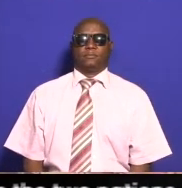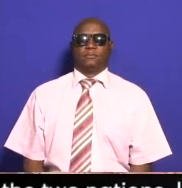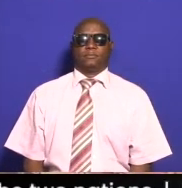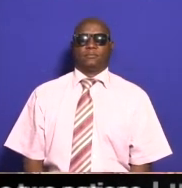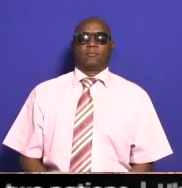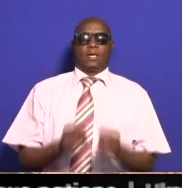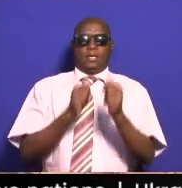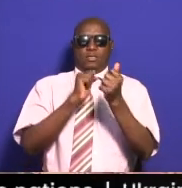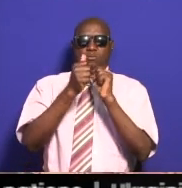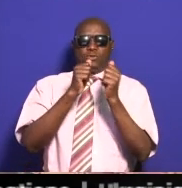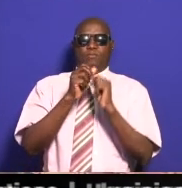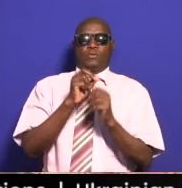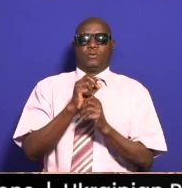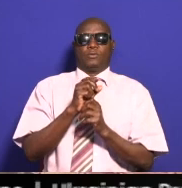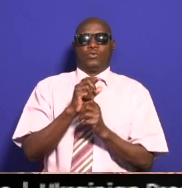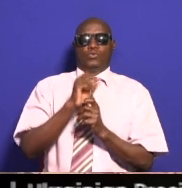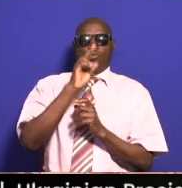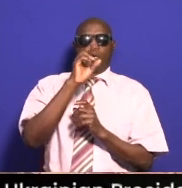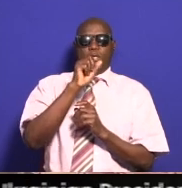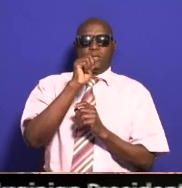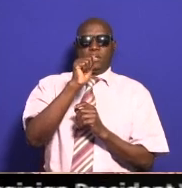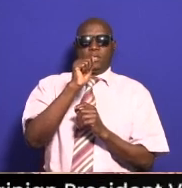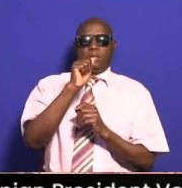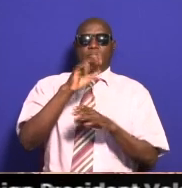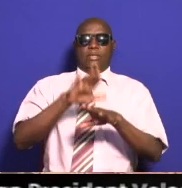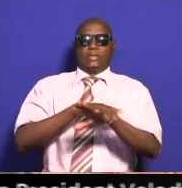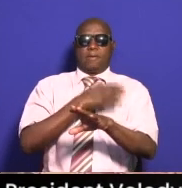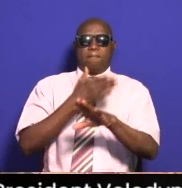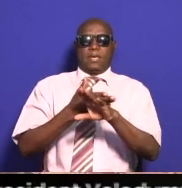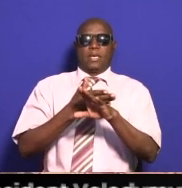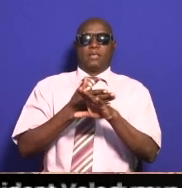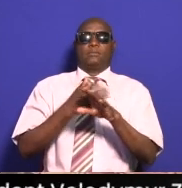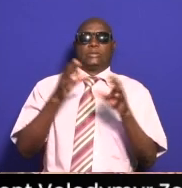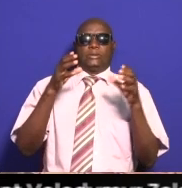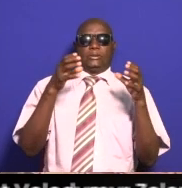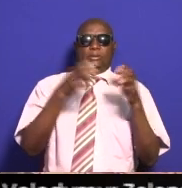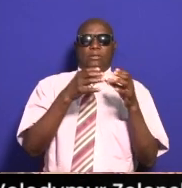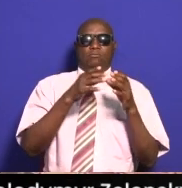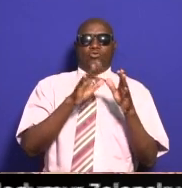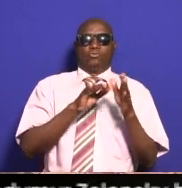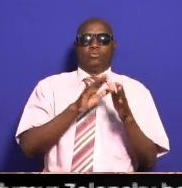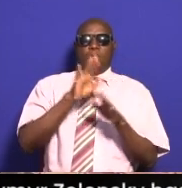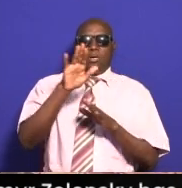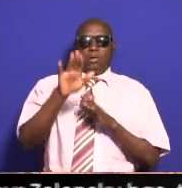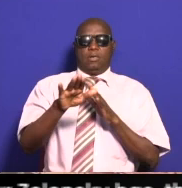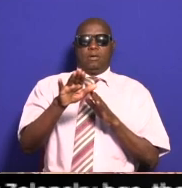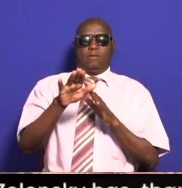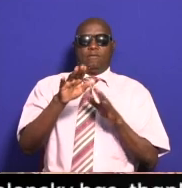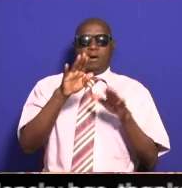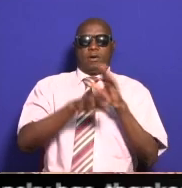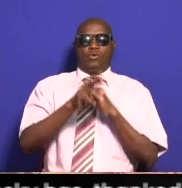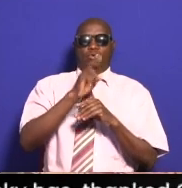To some sports now, USA and Spain are the latest teams to arrive for the World Rugby Under 20 tournament starting this